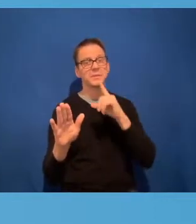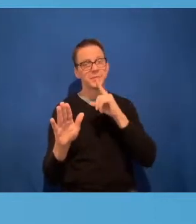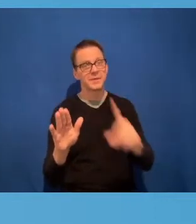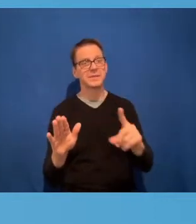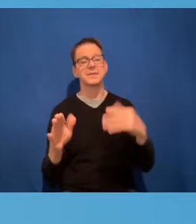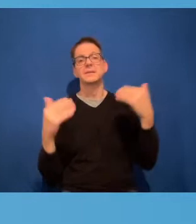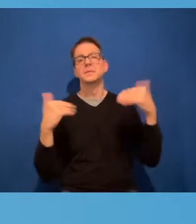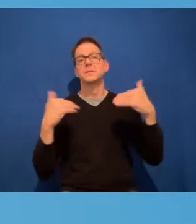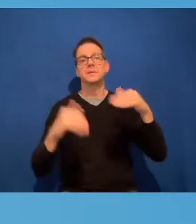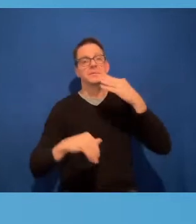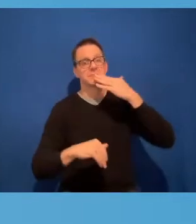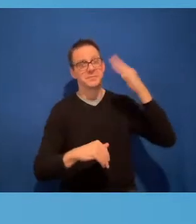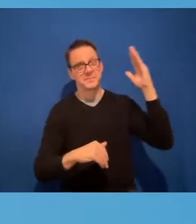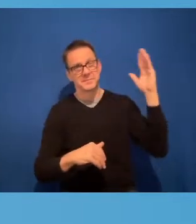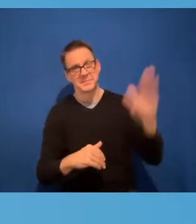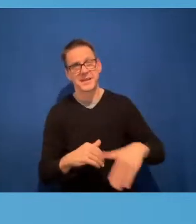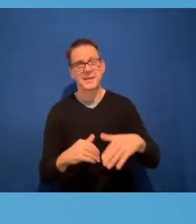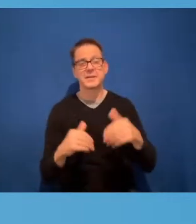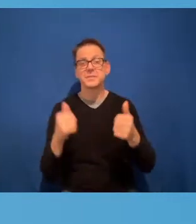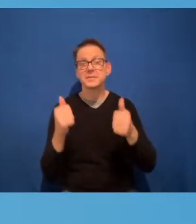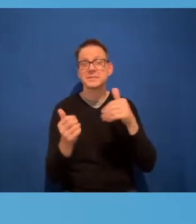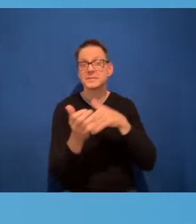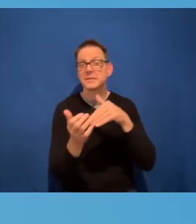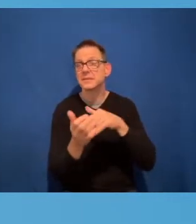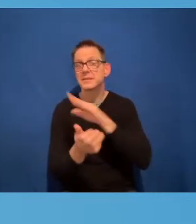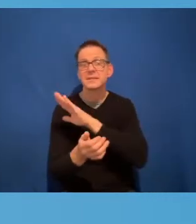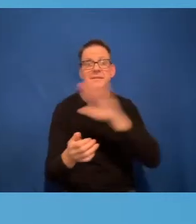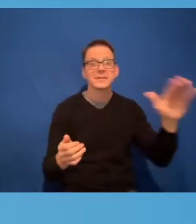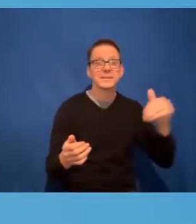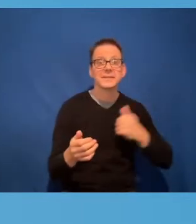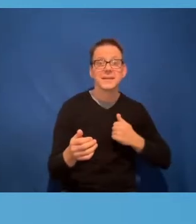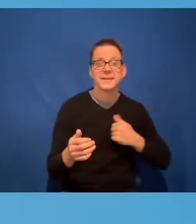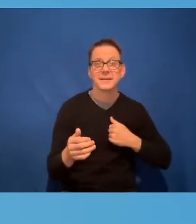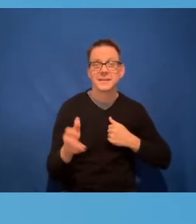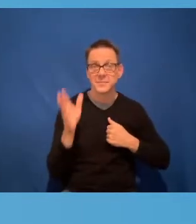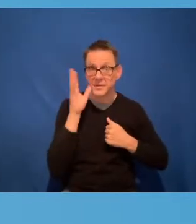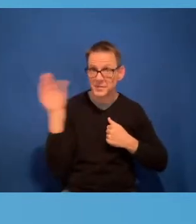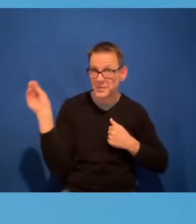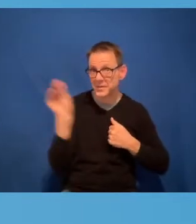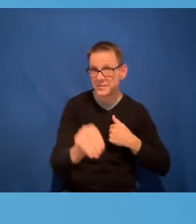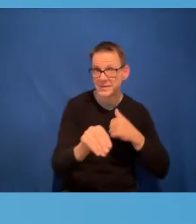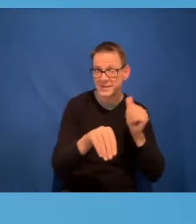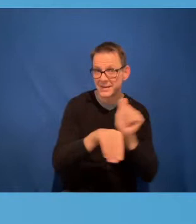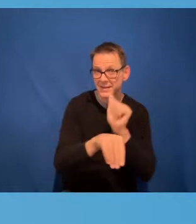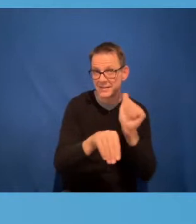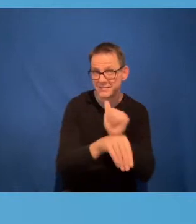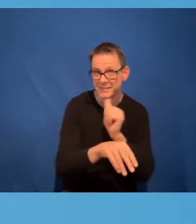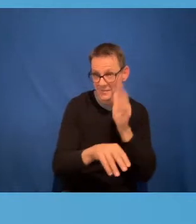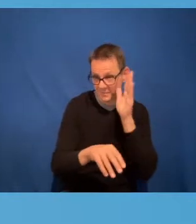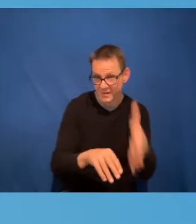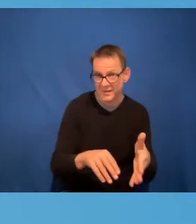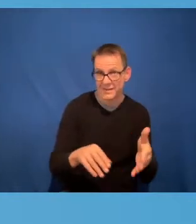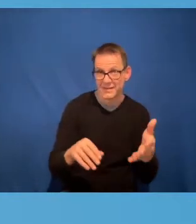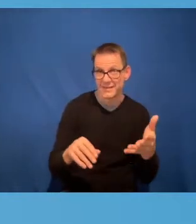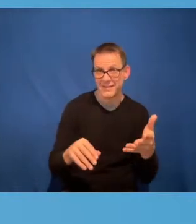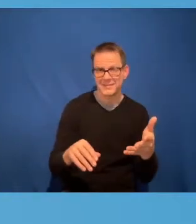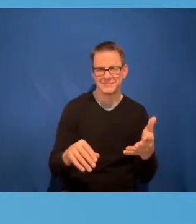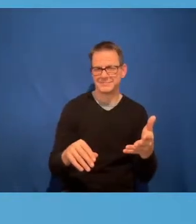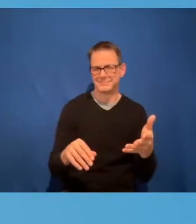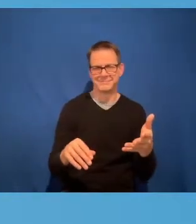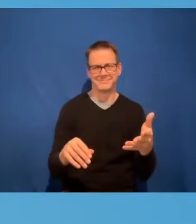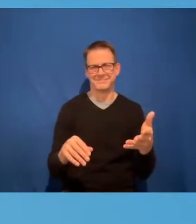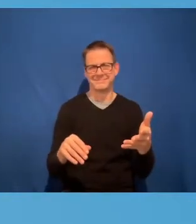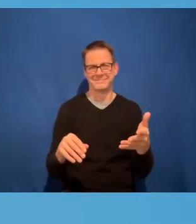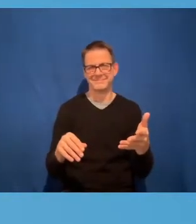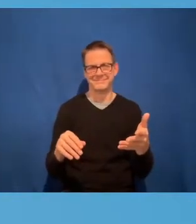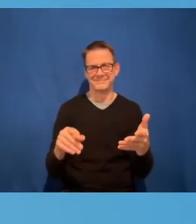mind, physician elsewhere in Canada, would come here when they know there's these decisions that are being made where COVID is still